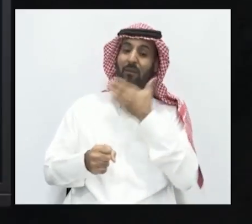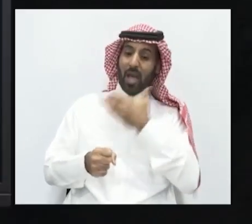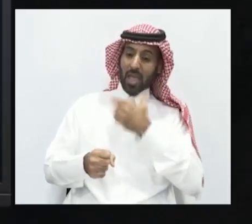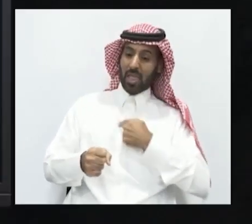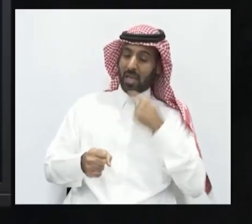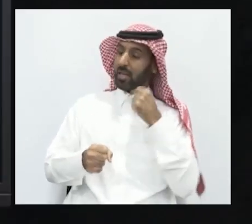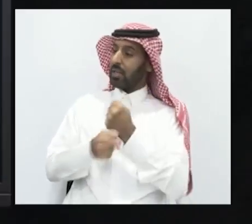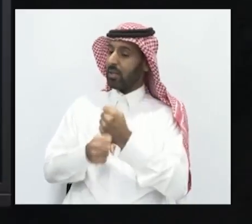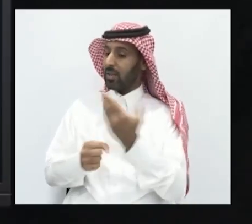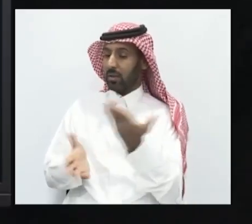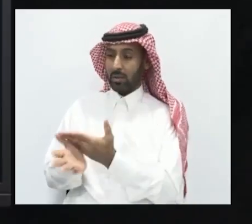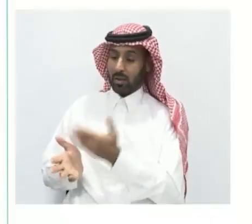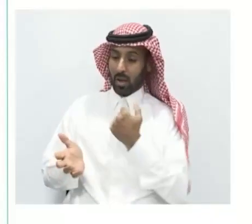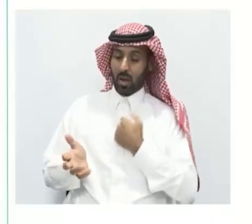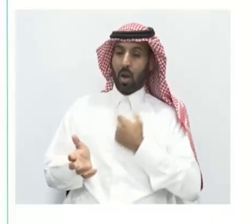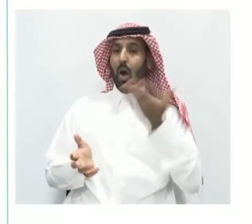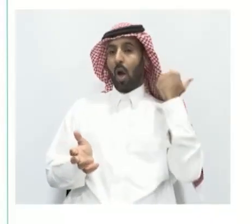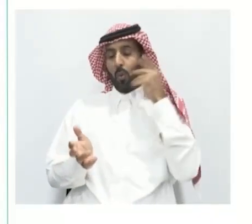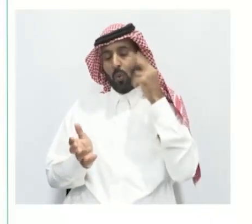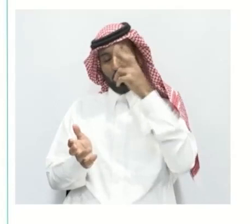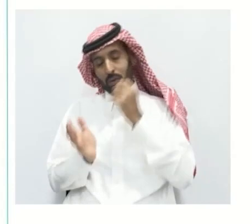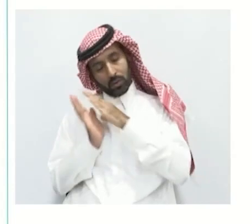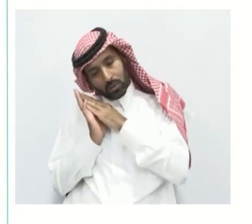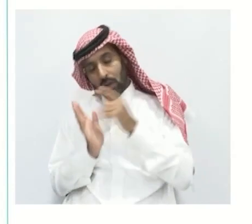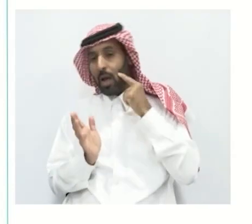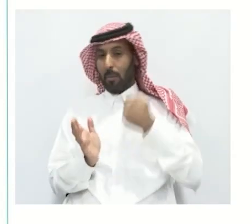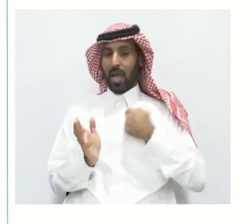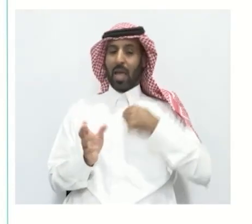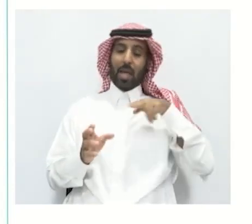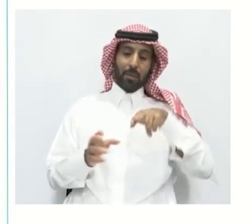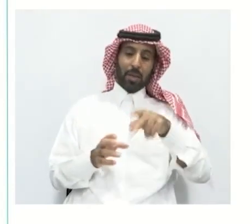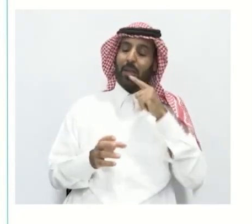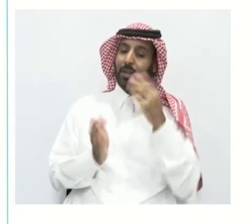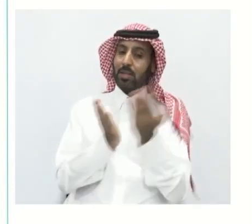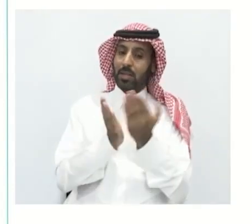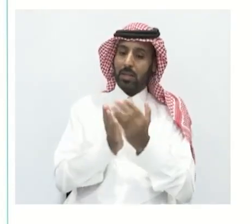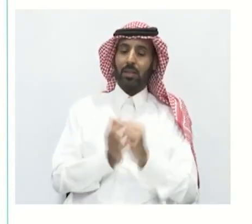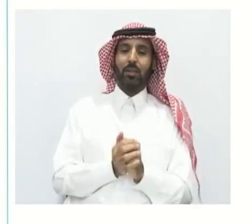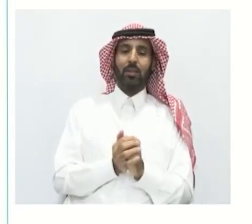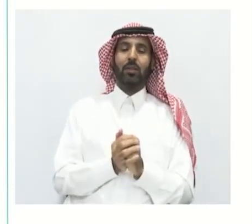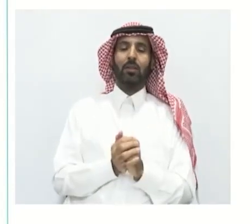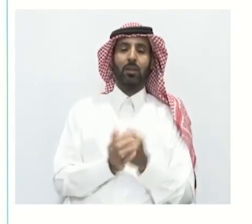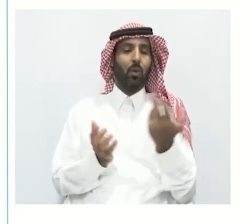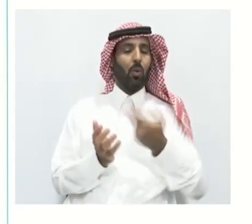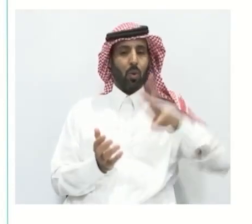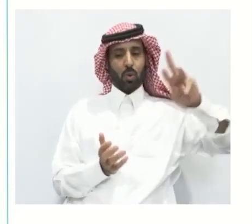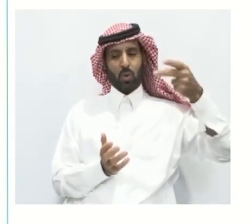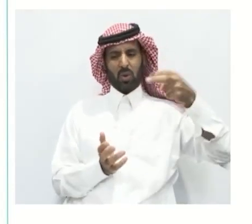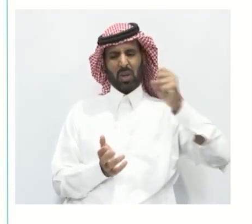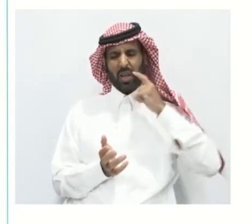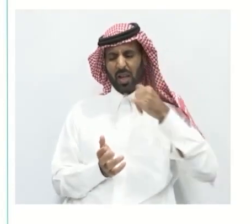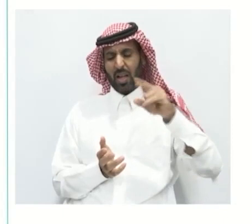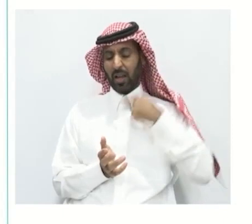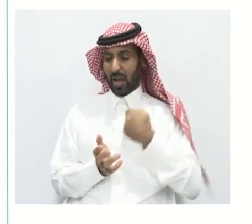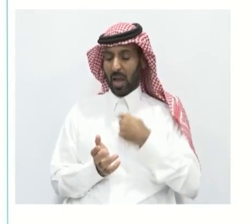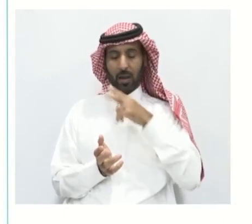that. While I was sleeping, my brother was studying, etc. Again, while I was studying,